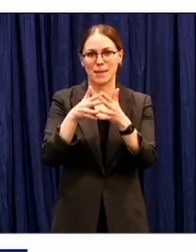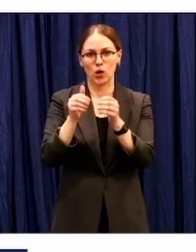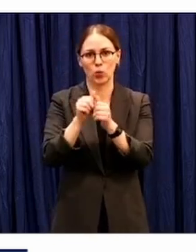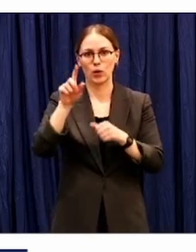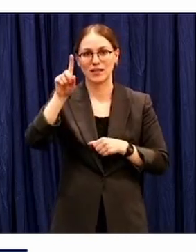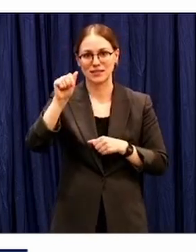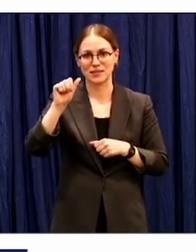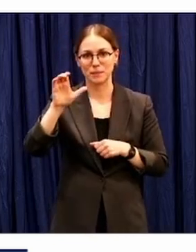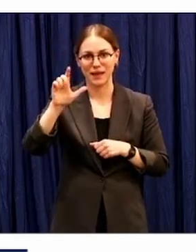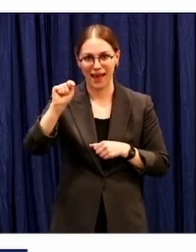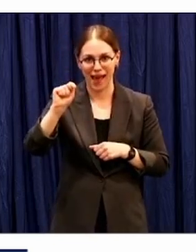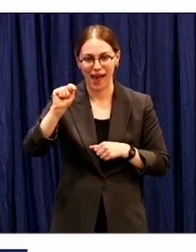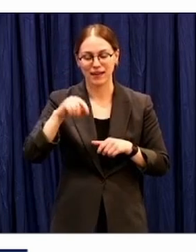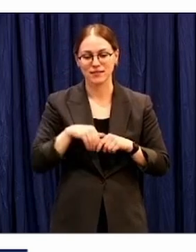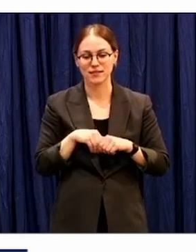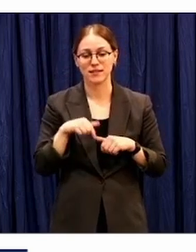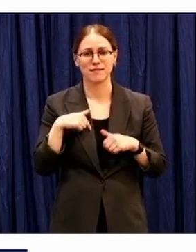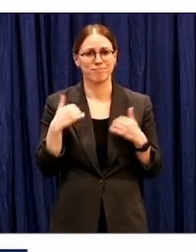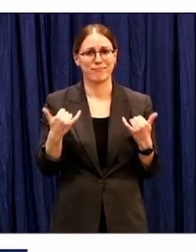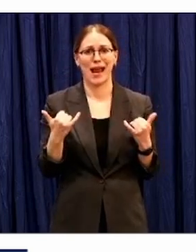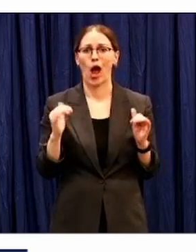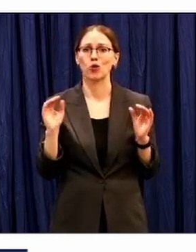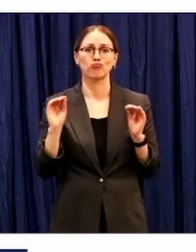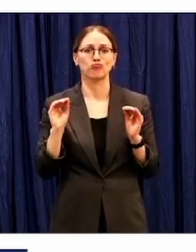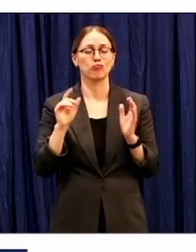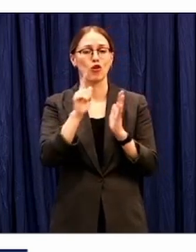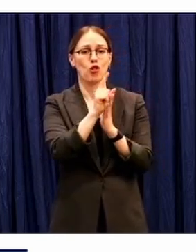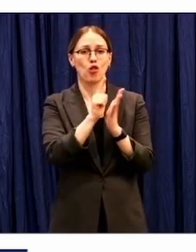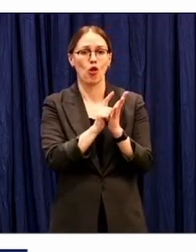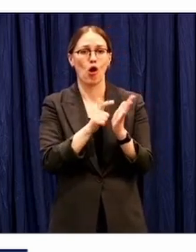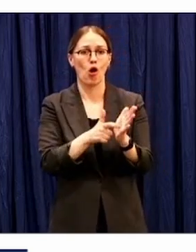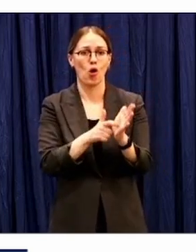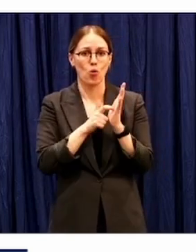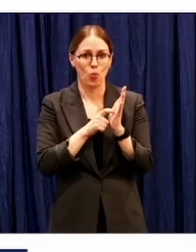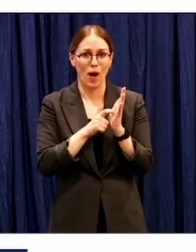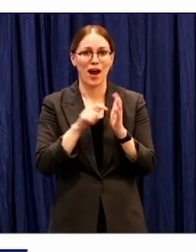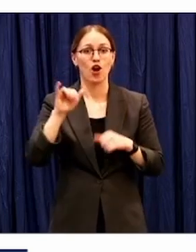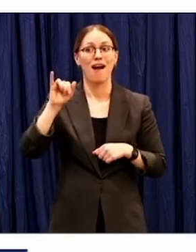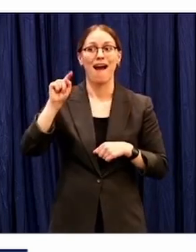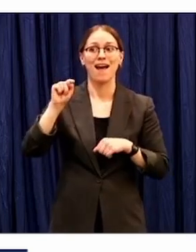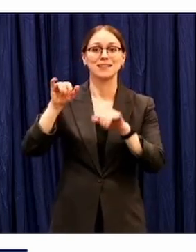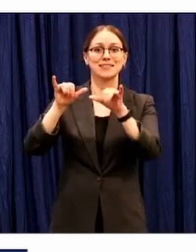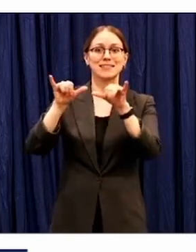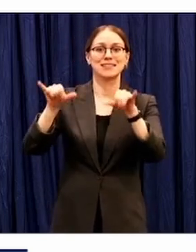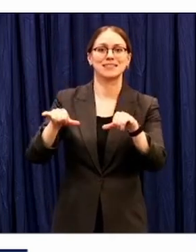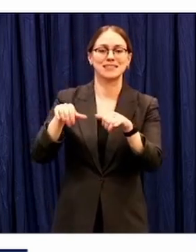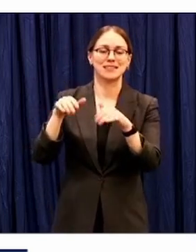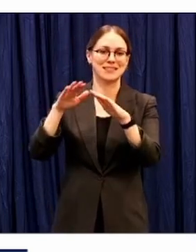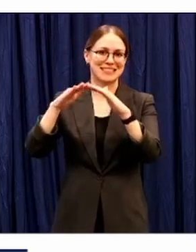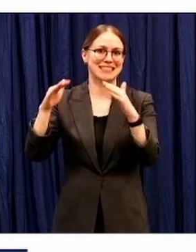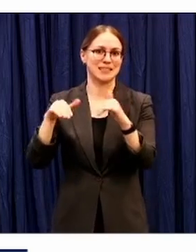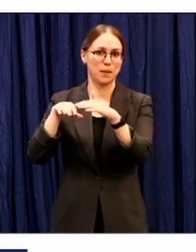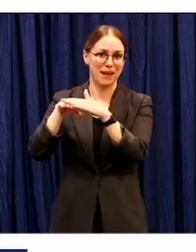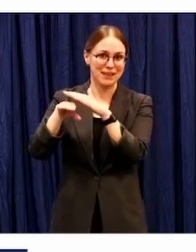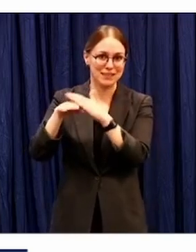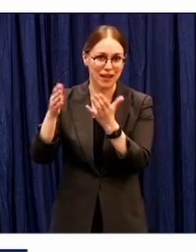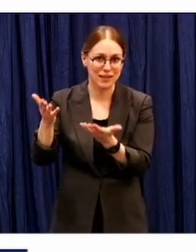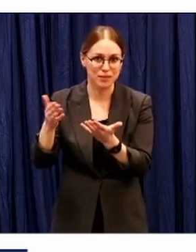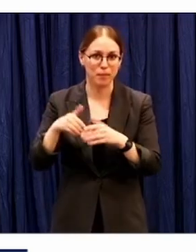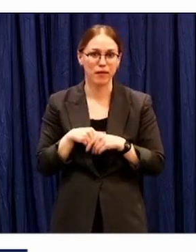at the state level, we do not have a law that requires our IT systems to be accessible. We enforce